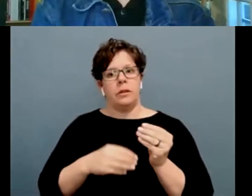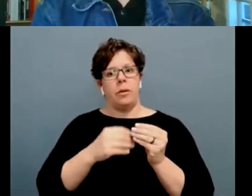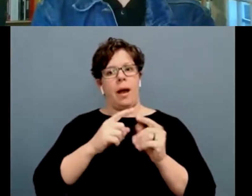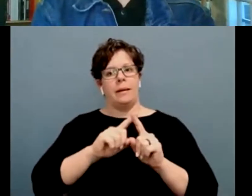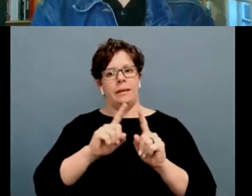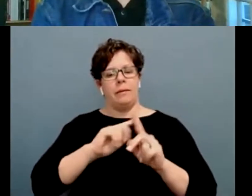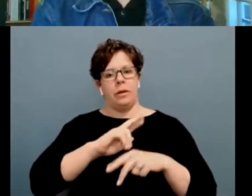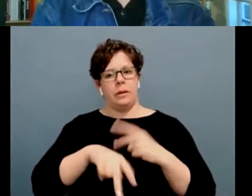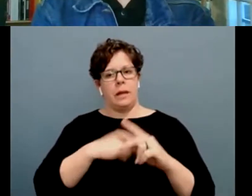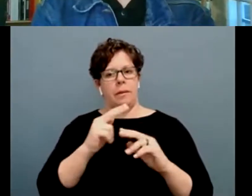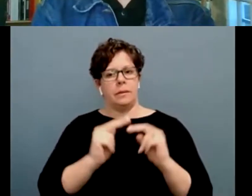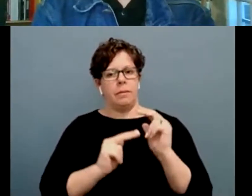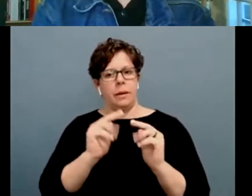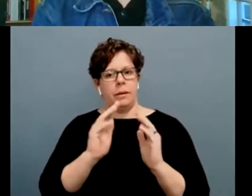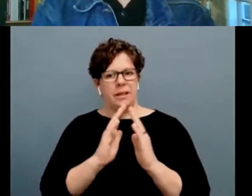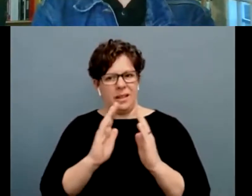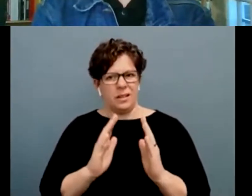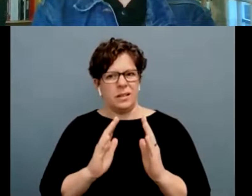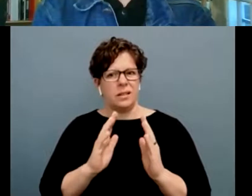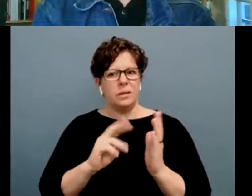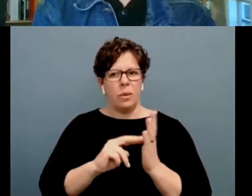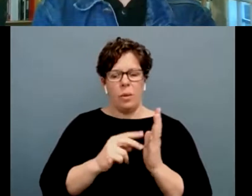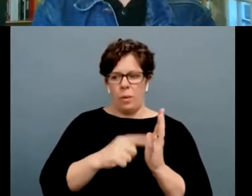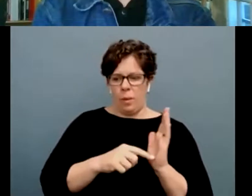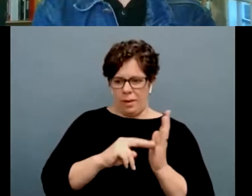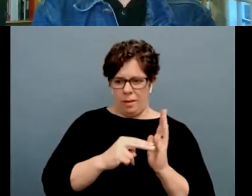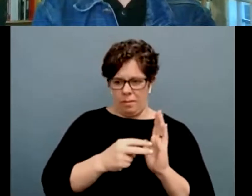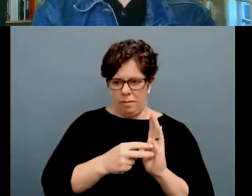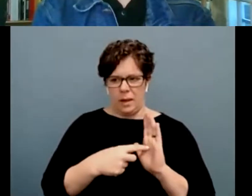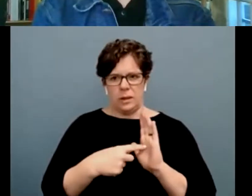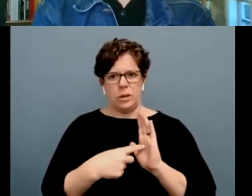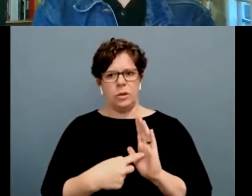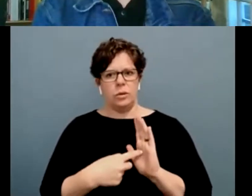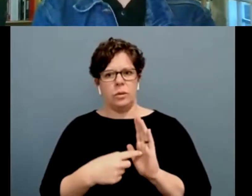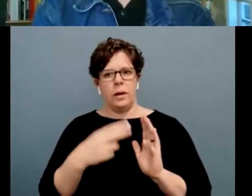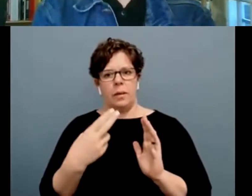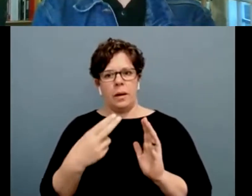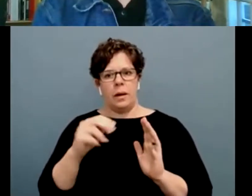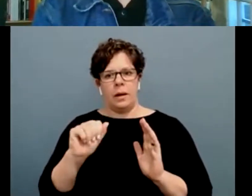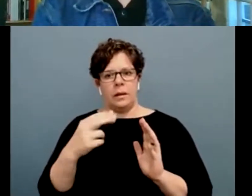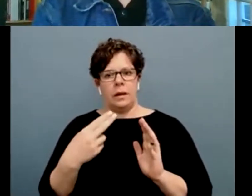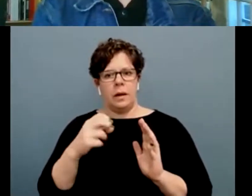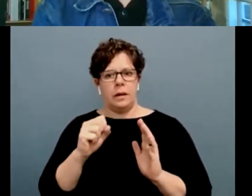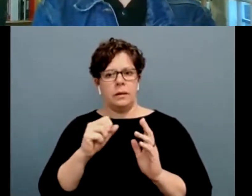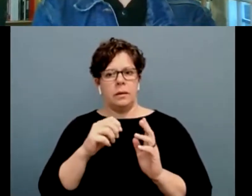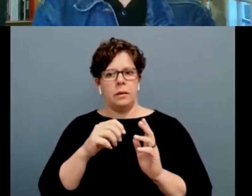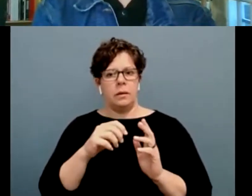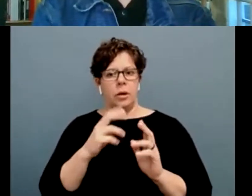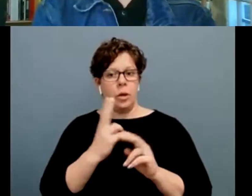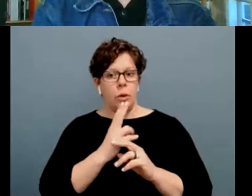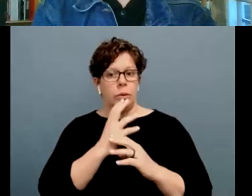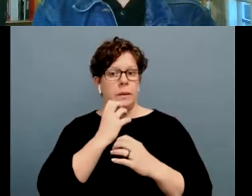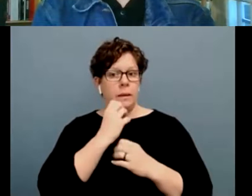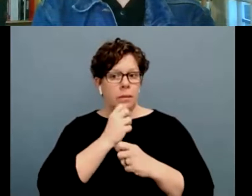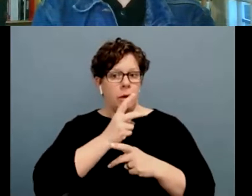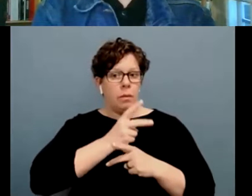we consider sort of what it means to represent HAHS through preserved buildings of